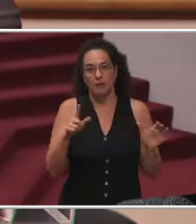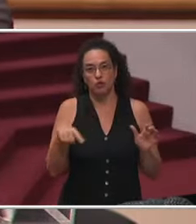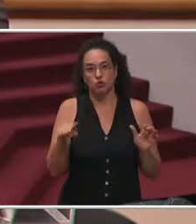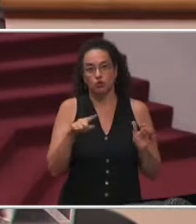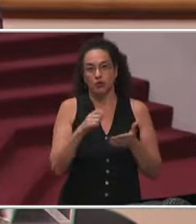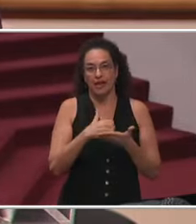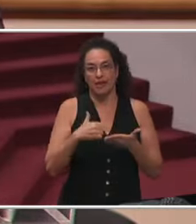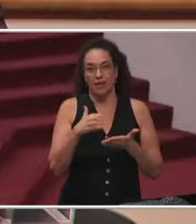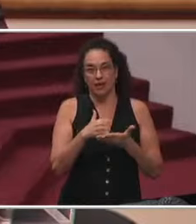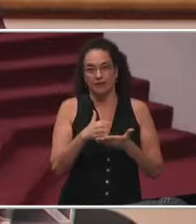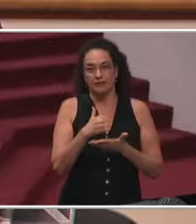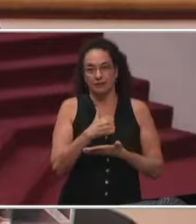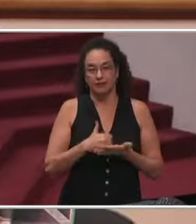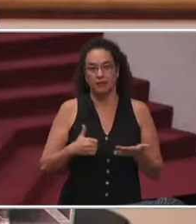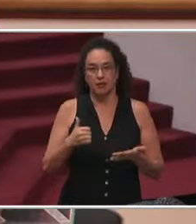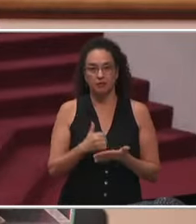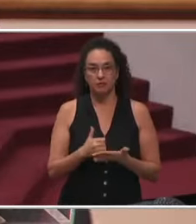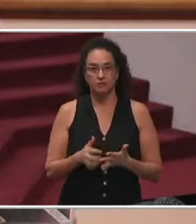amen.